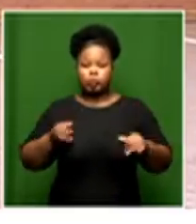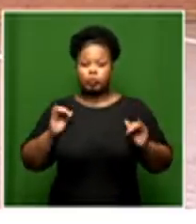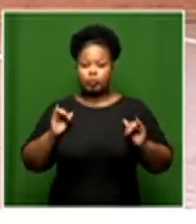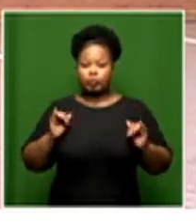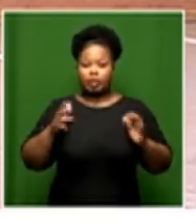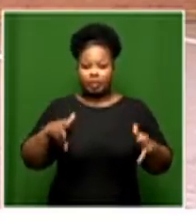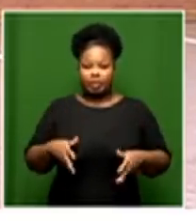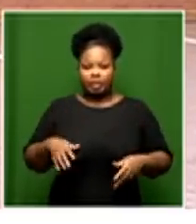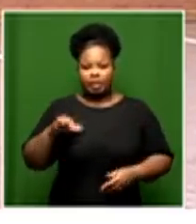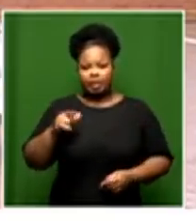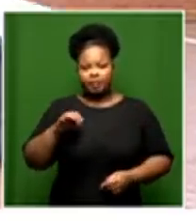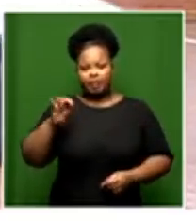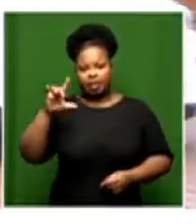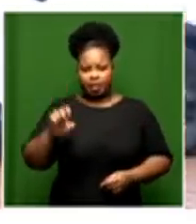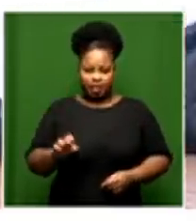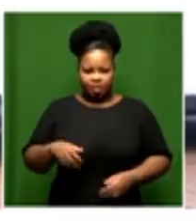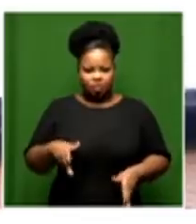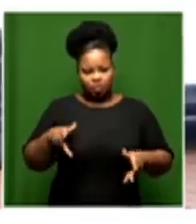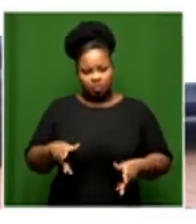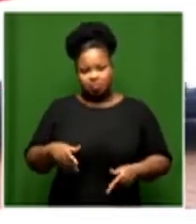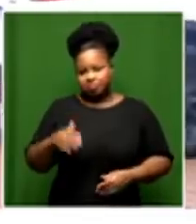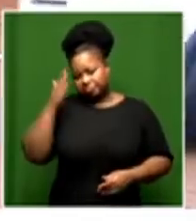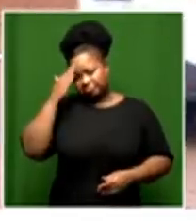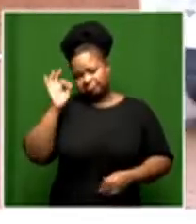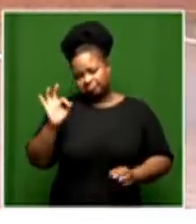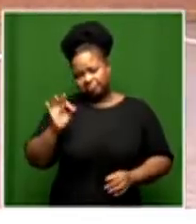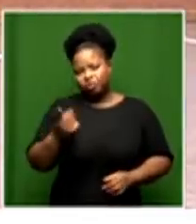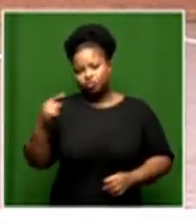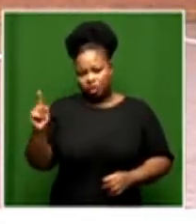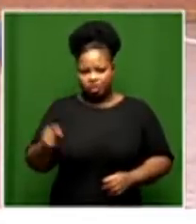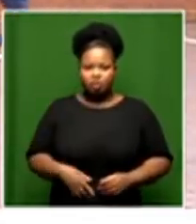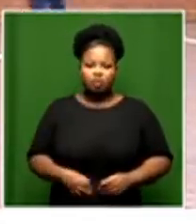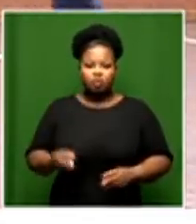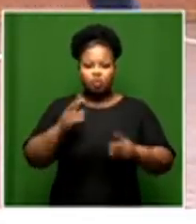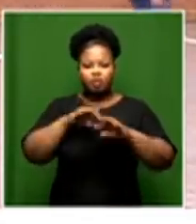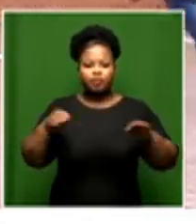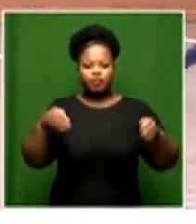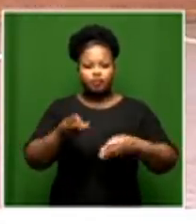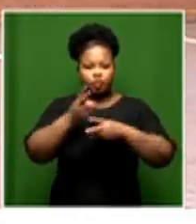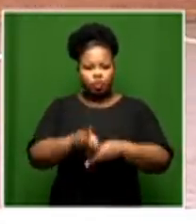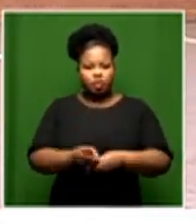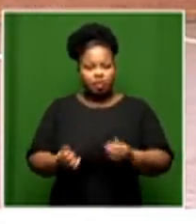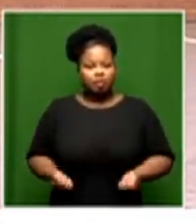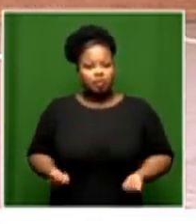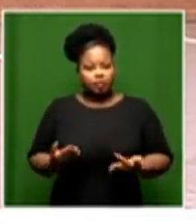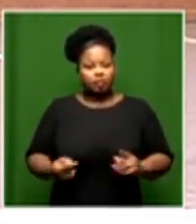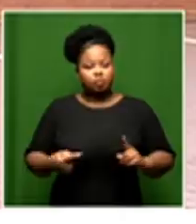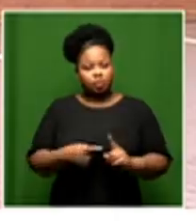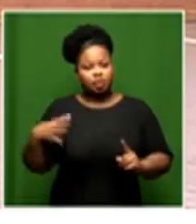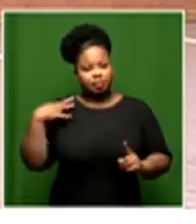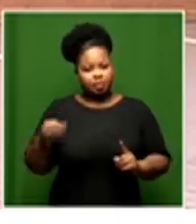in Ackerville, Emalahleni. And of course, as you correctly cited, that the funeral service of the late